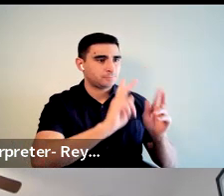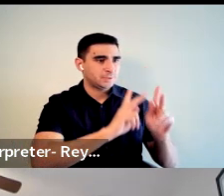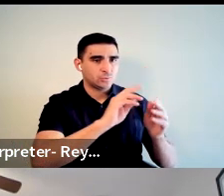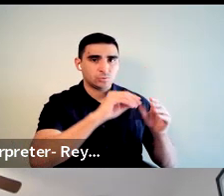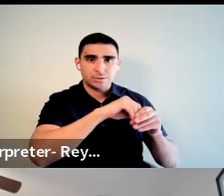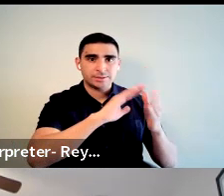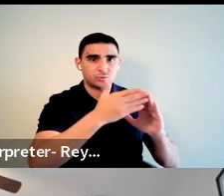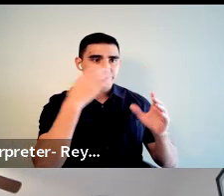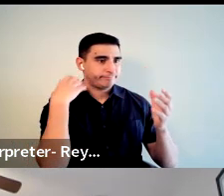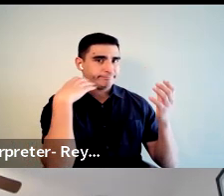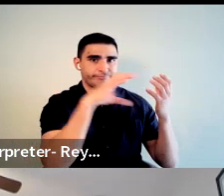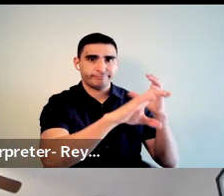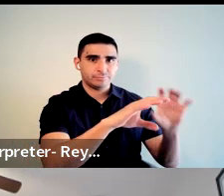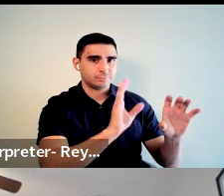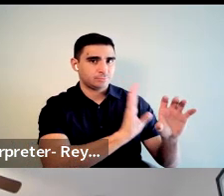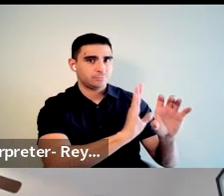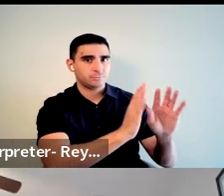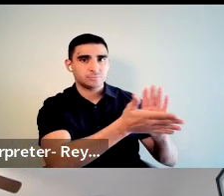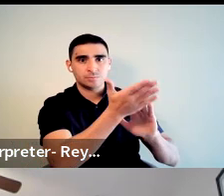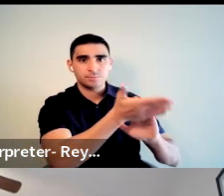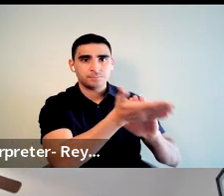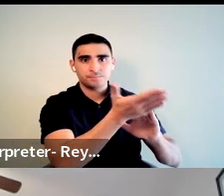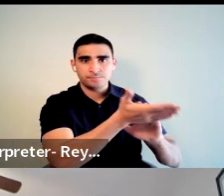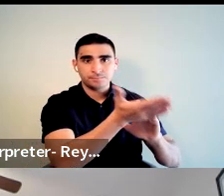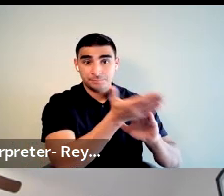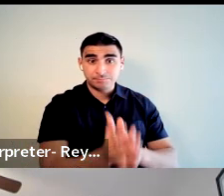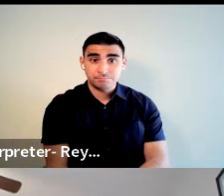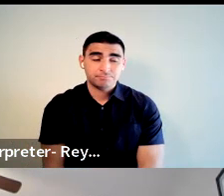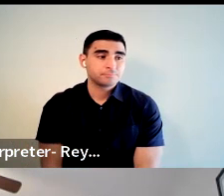are going to continue it and make it work.